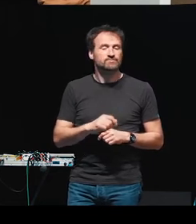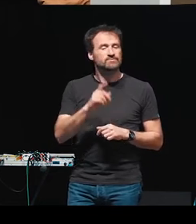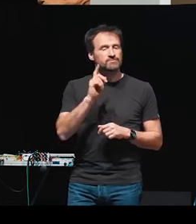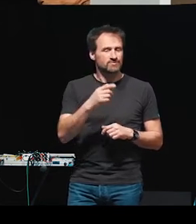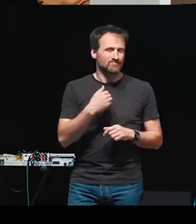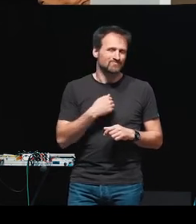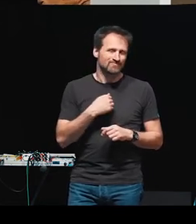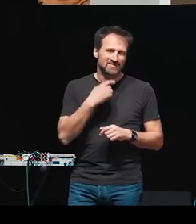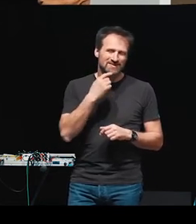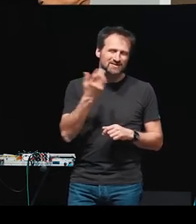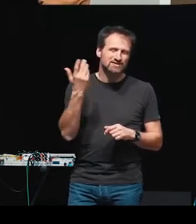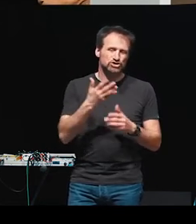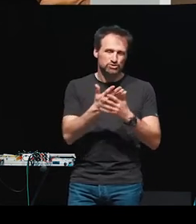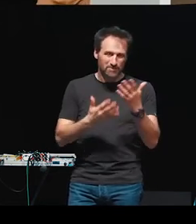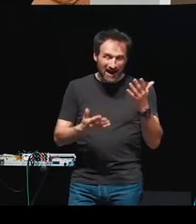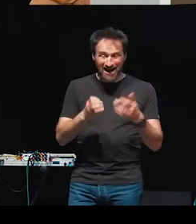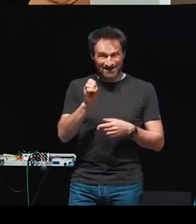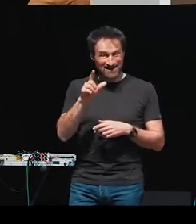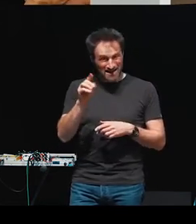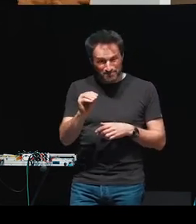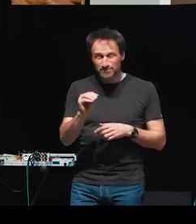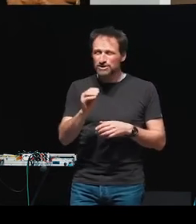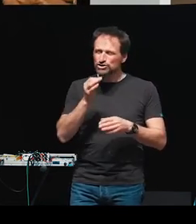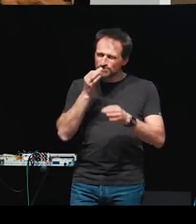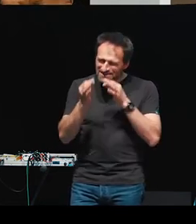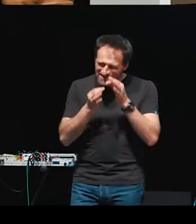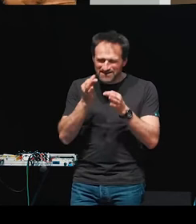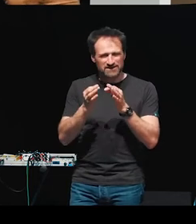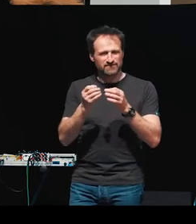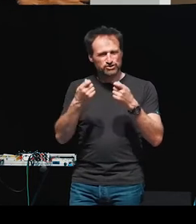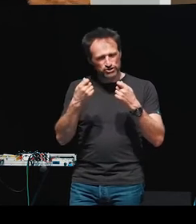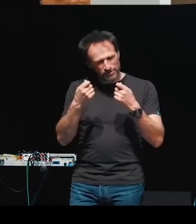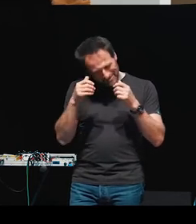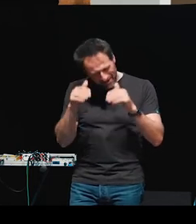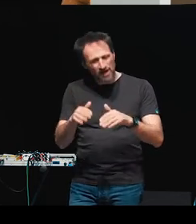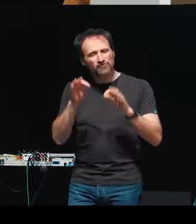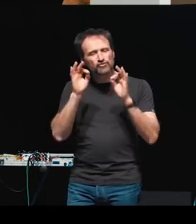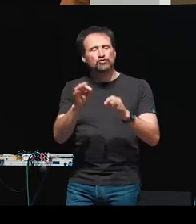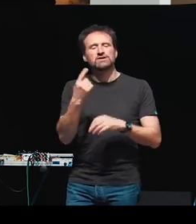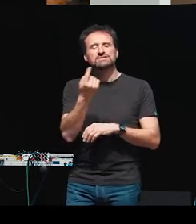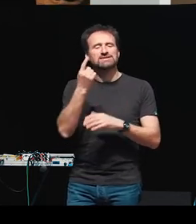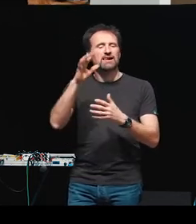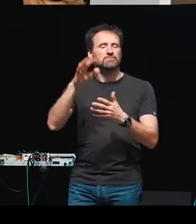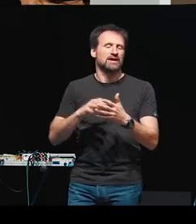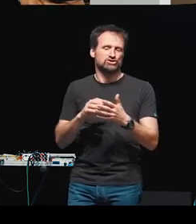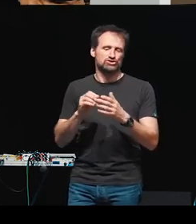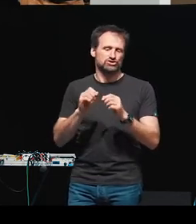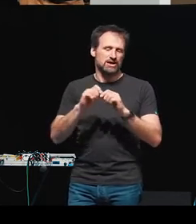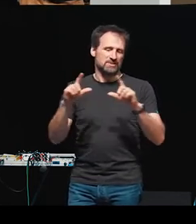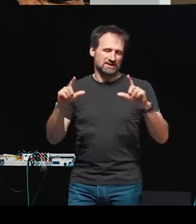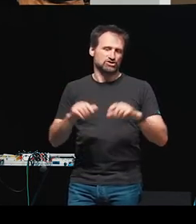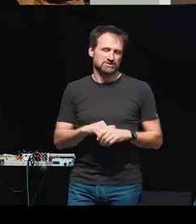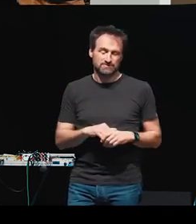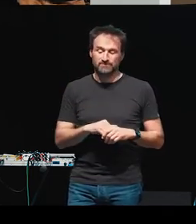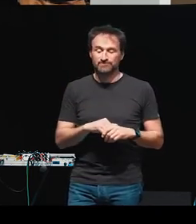as I said, a language specifically built for writing single-page applications. And